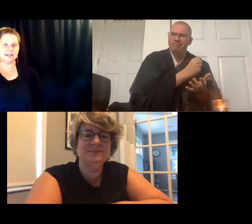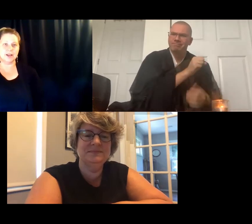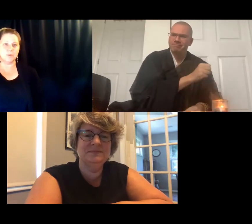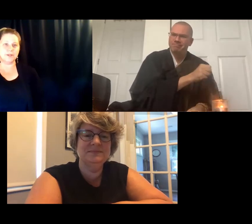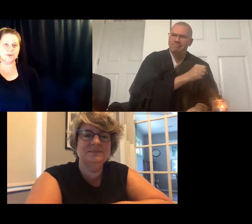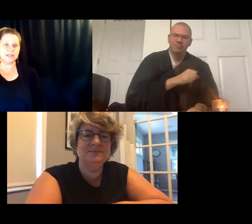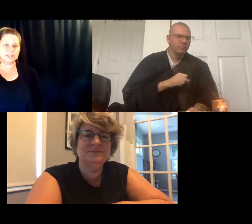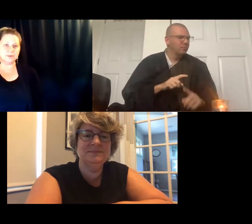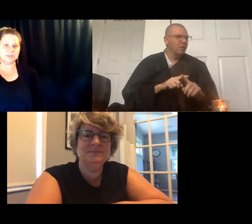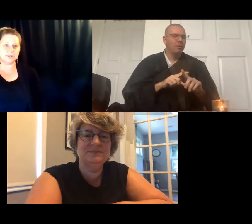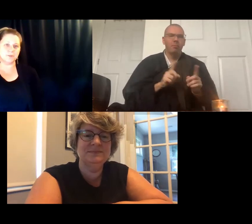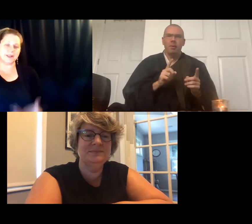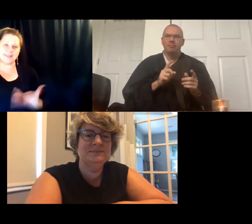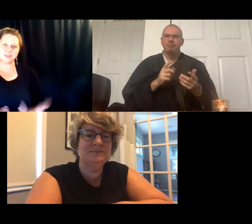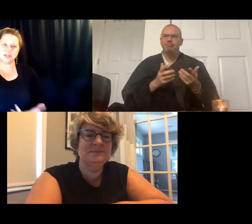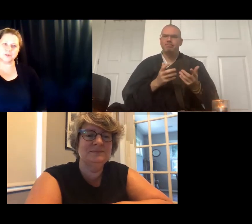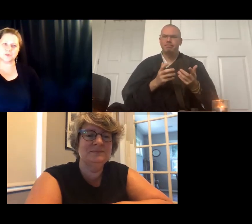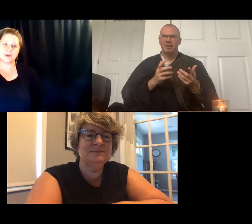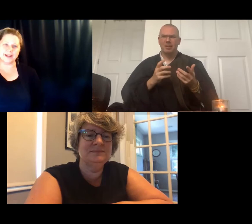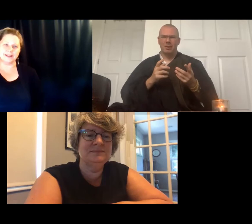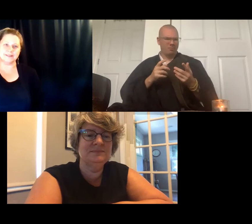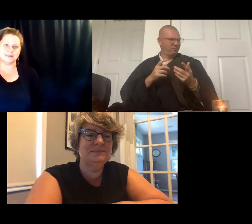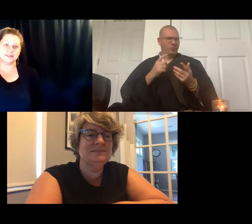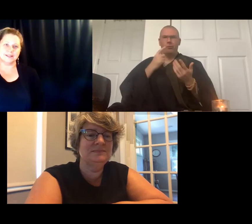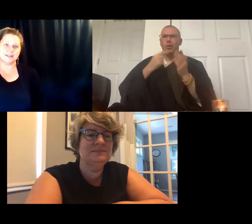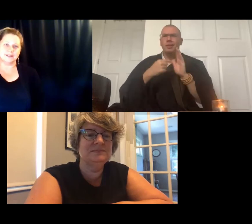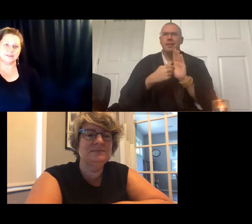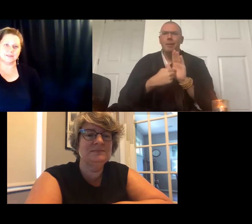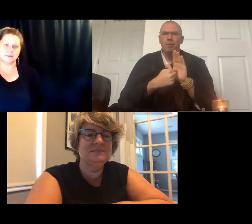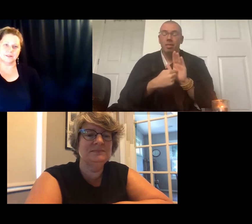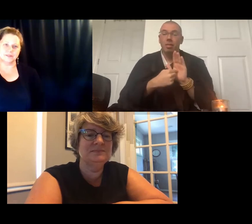is when you get to a certain point, and that's why you train.